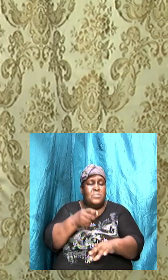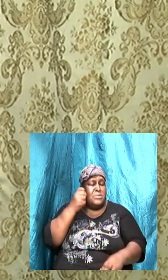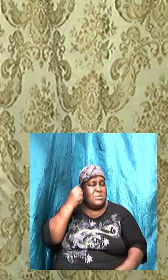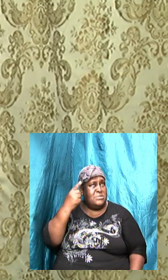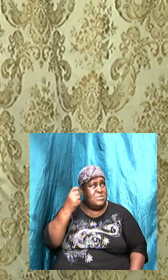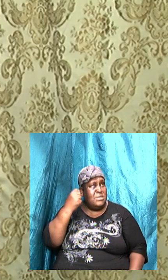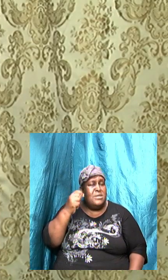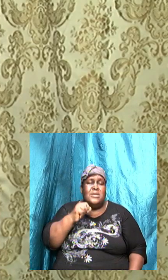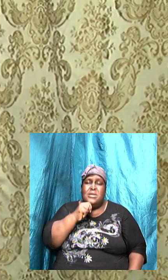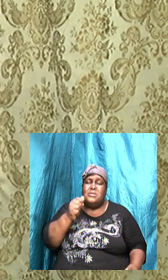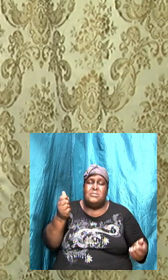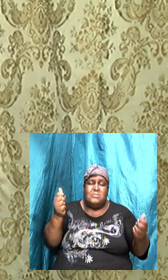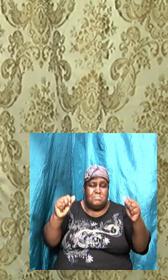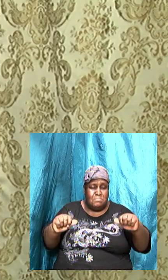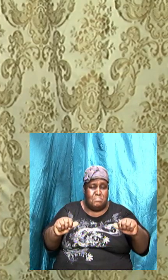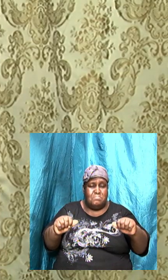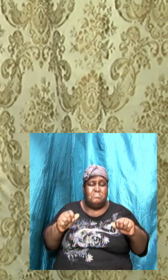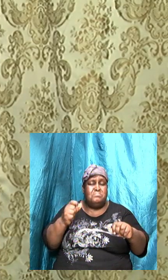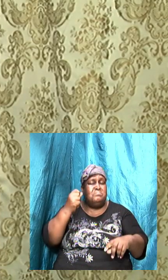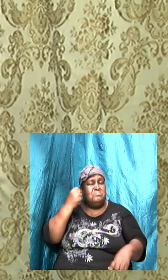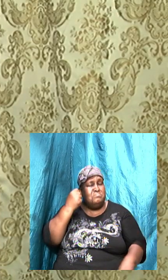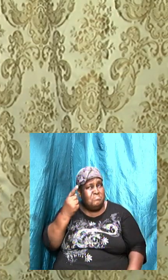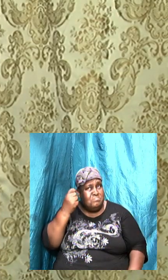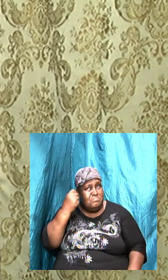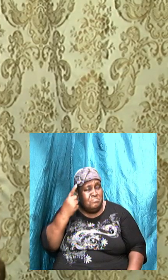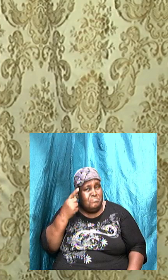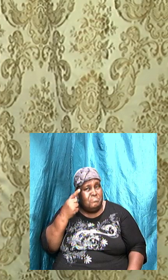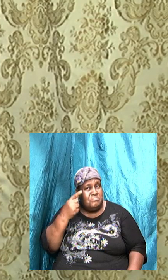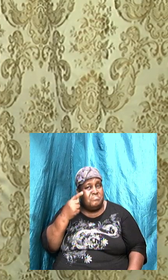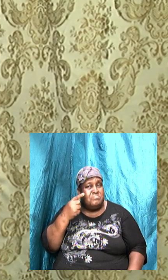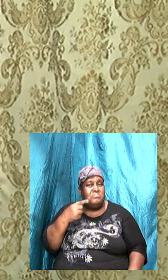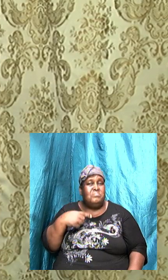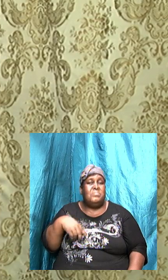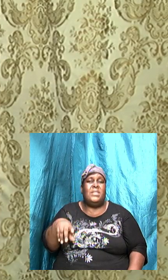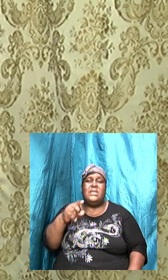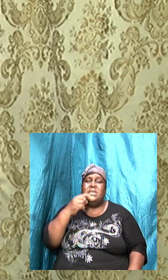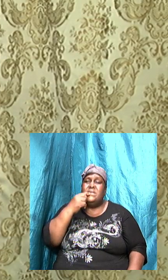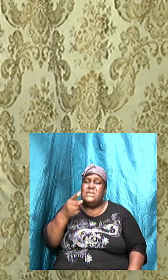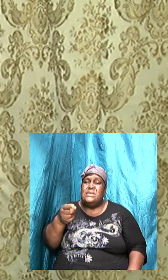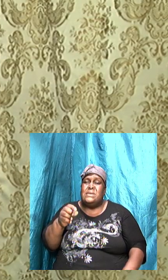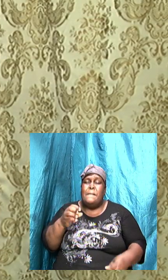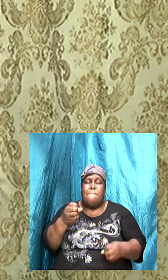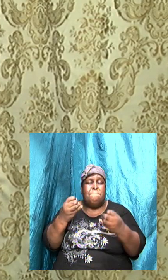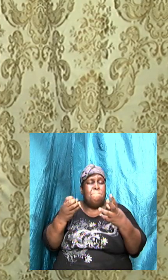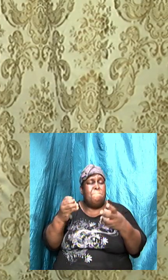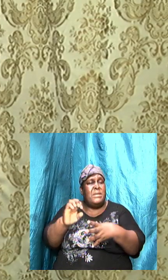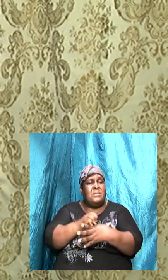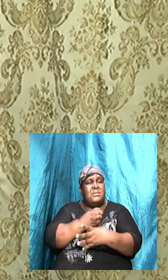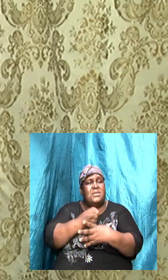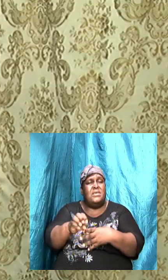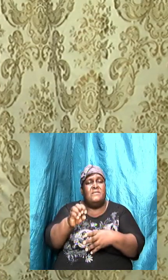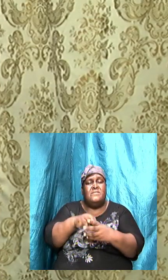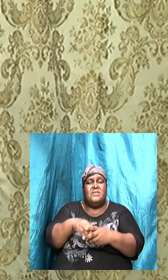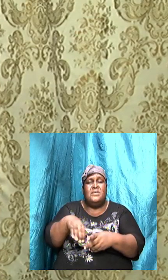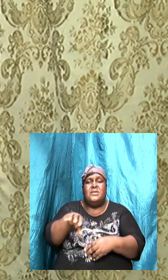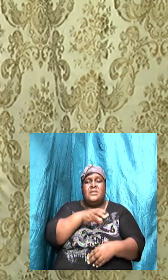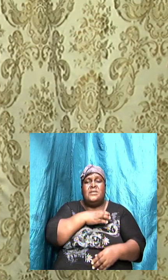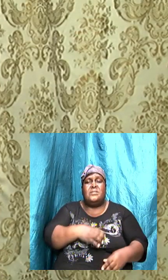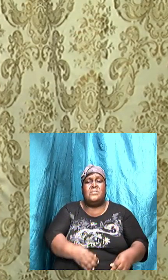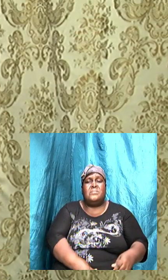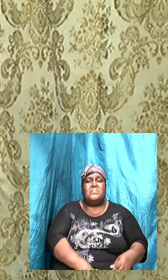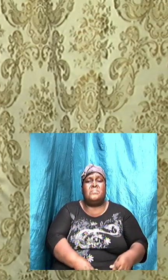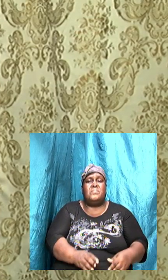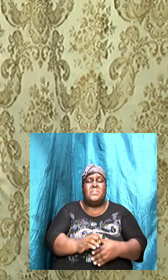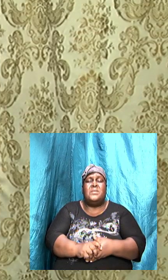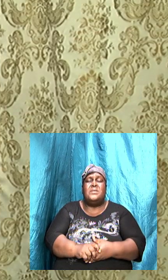possible to understand. And therefore, the advice that many, even in Christendom, gives is